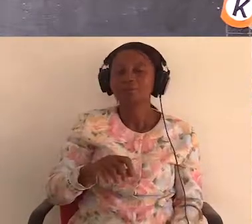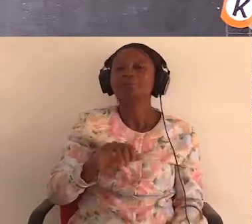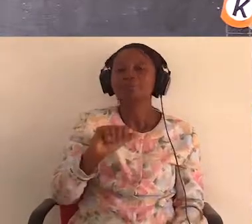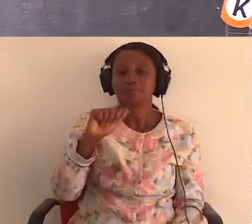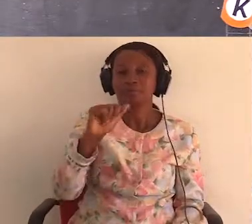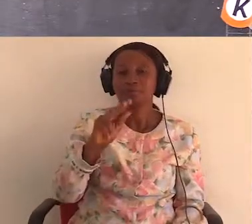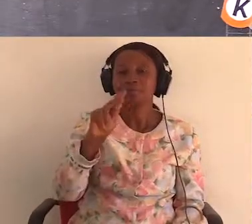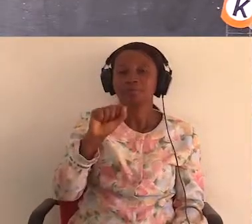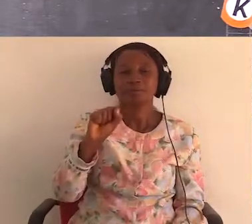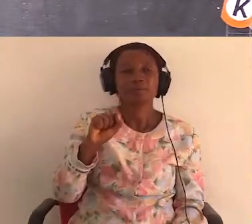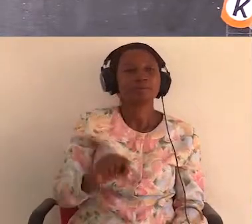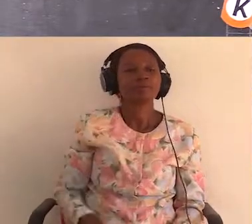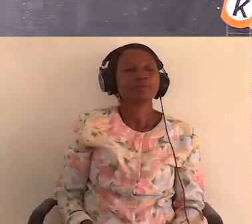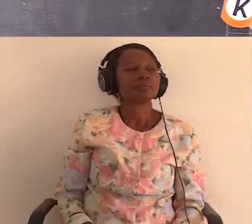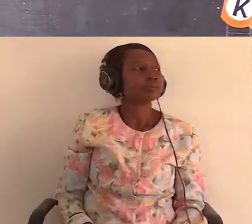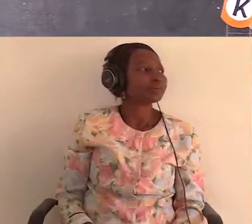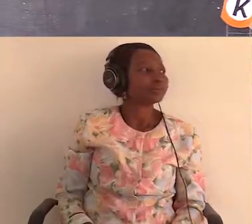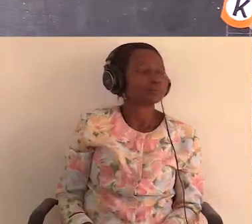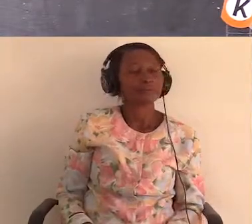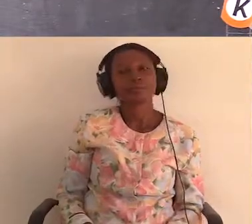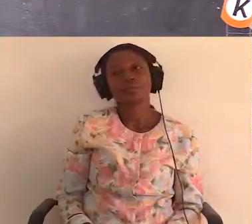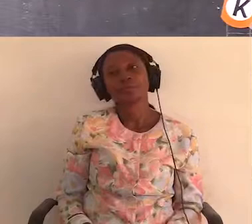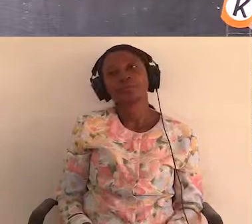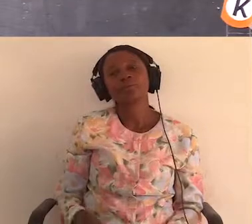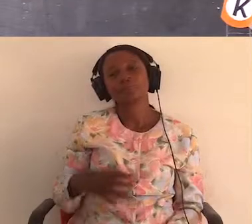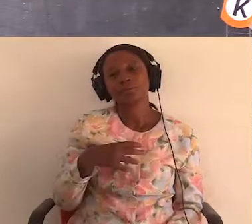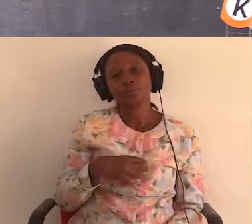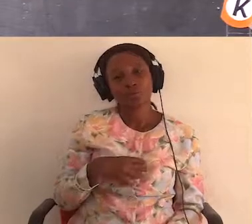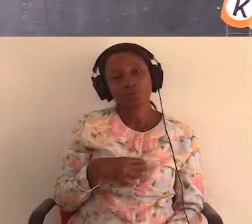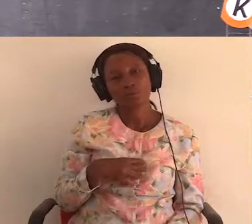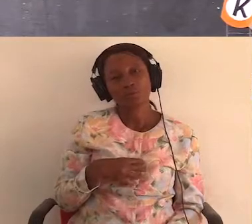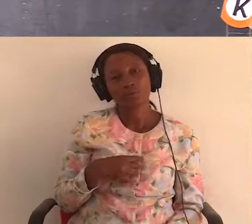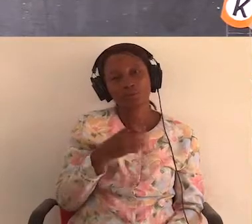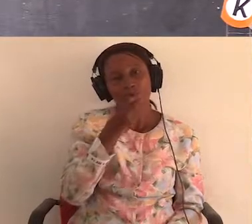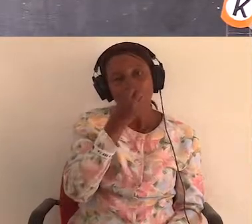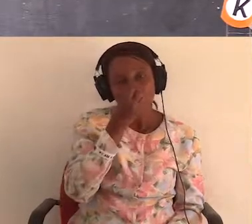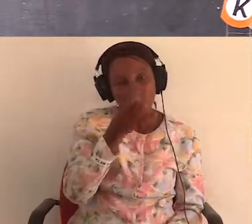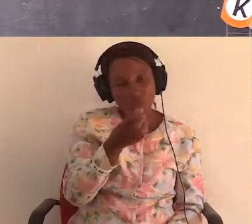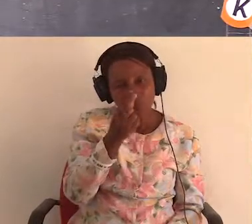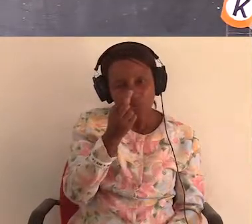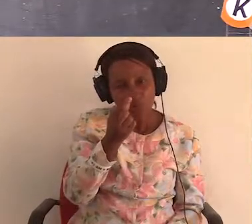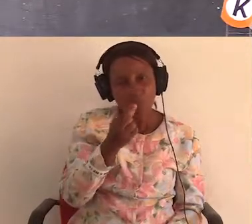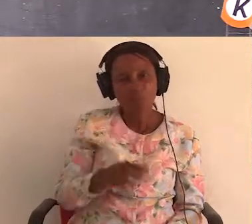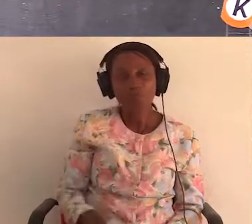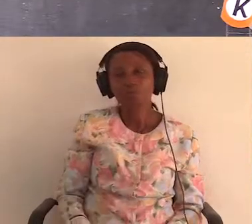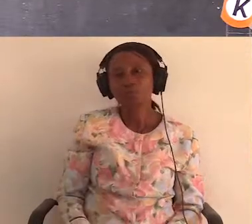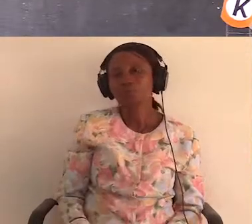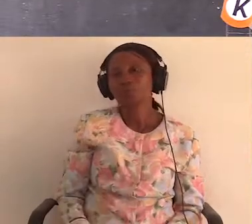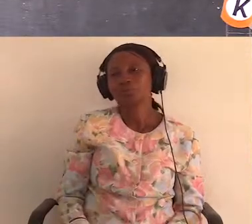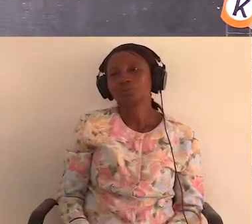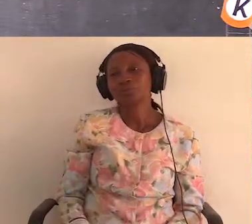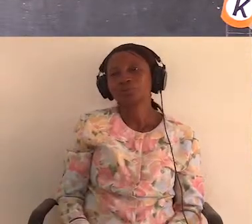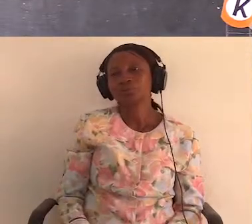Now, I just want to give you a piece of advice. but I'll speak in my own language.